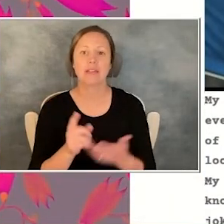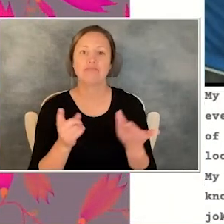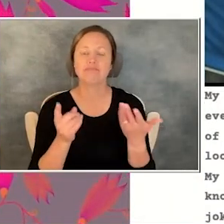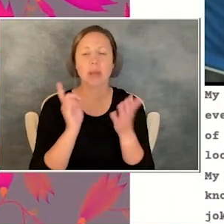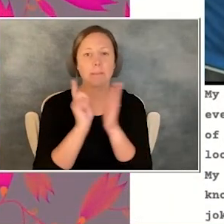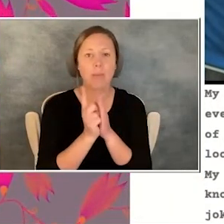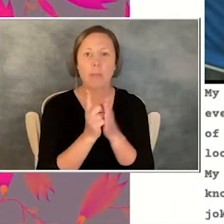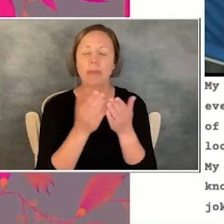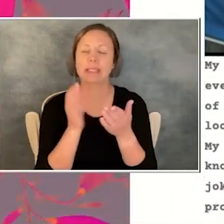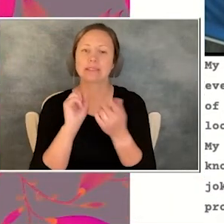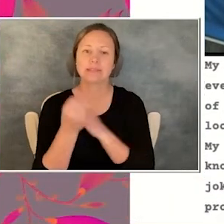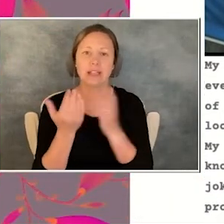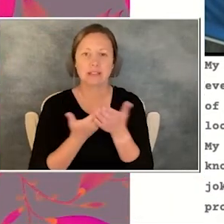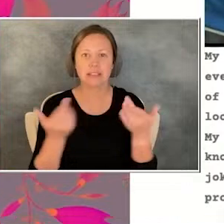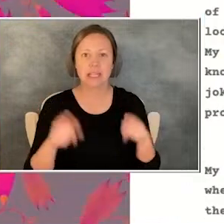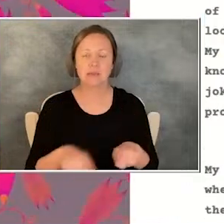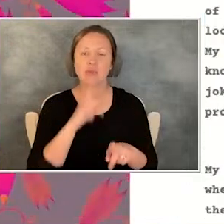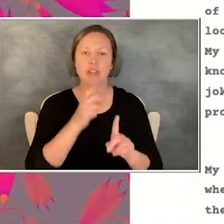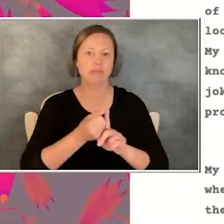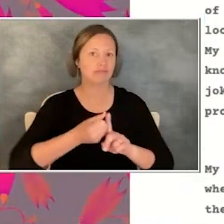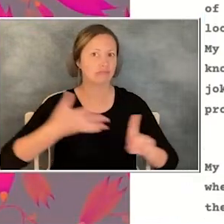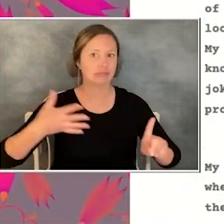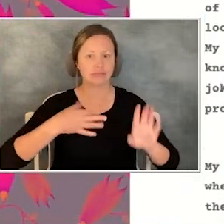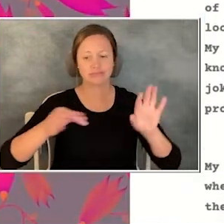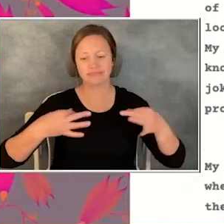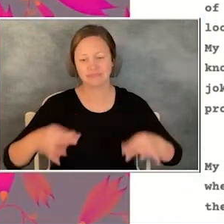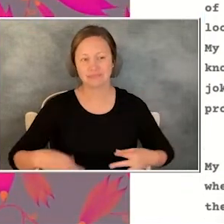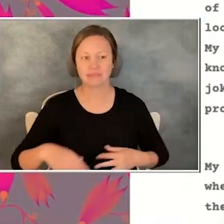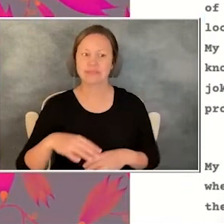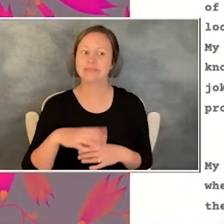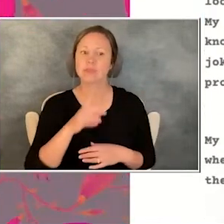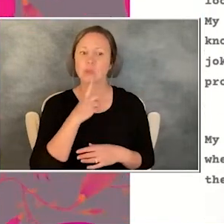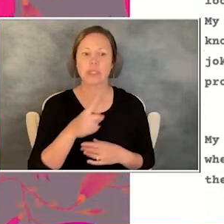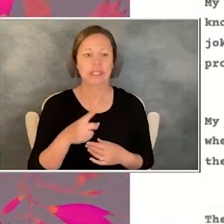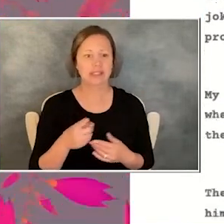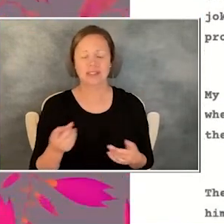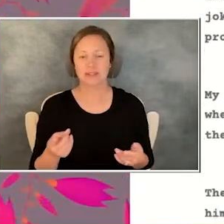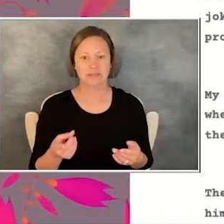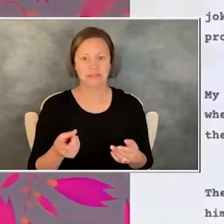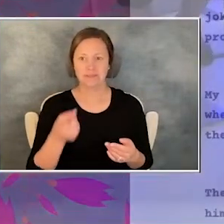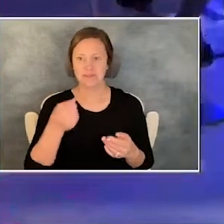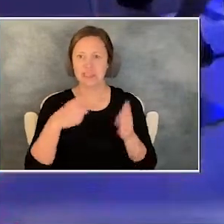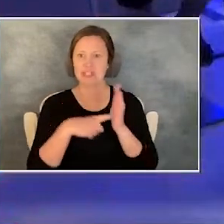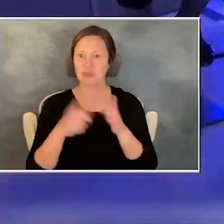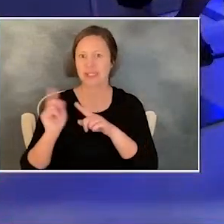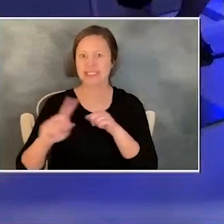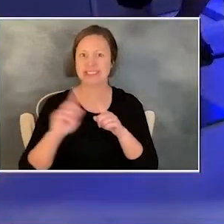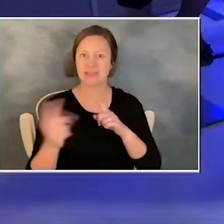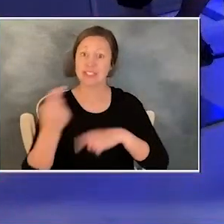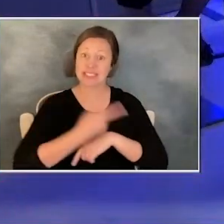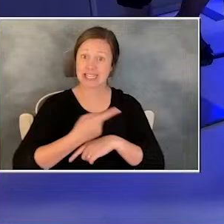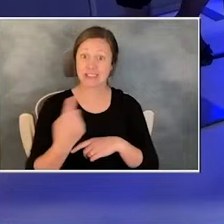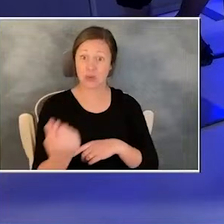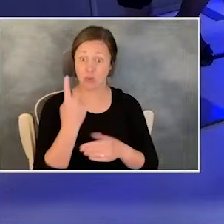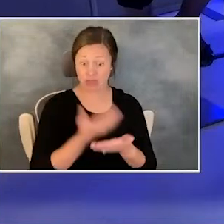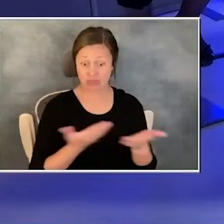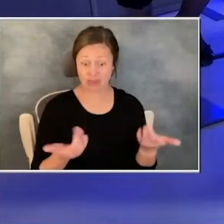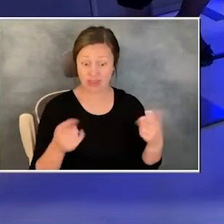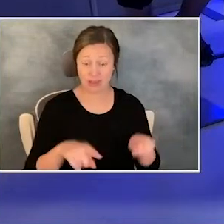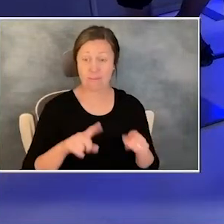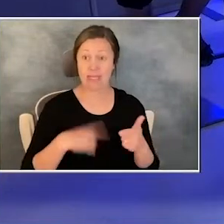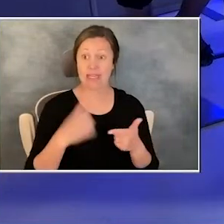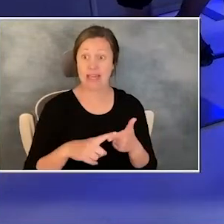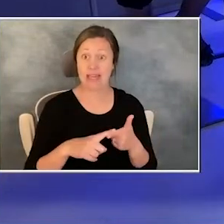from day to day. And I'm sure Dr. Burns knows that everything is just kind of, it goes day to day. You know, one little thing can happen and you go